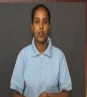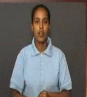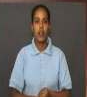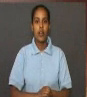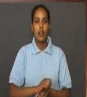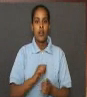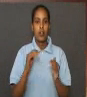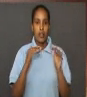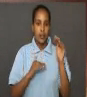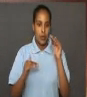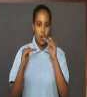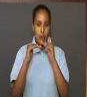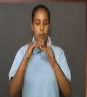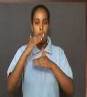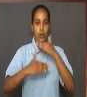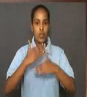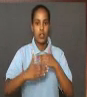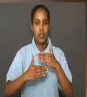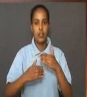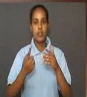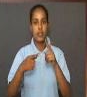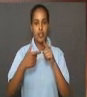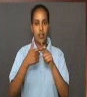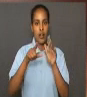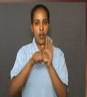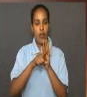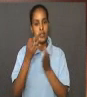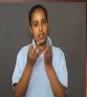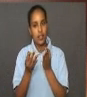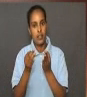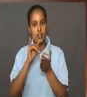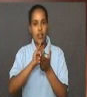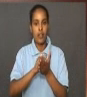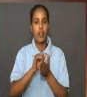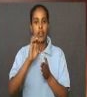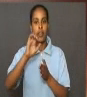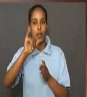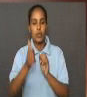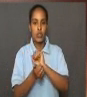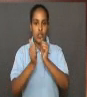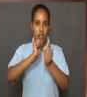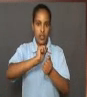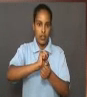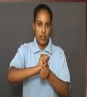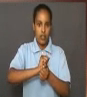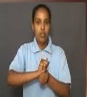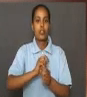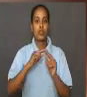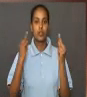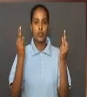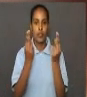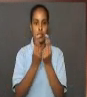For an equilibrium process, the second law states that the entropy change in the